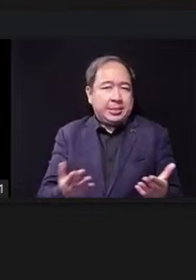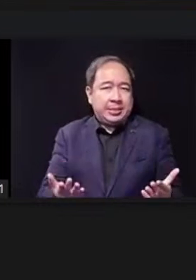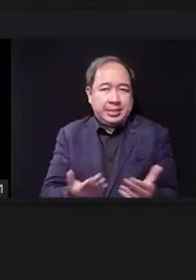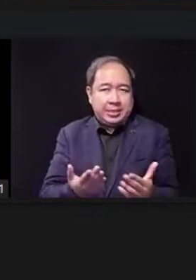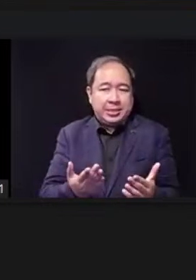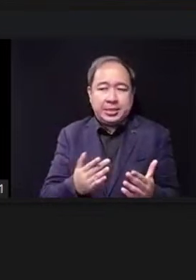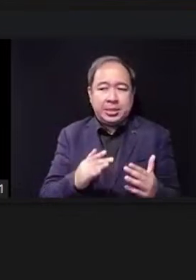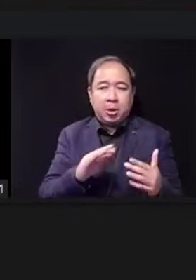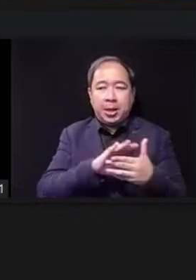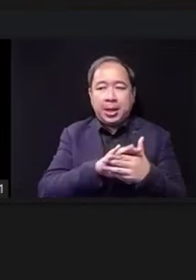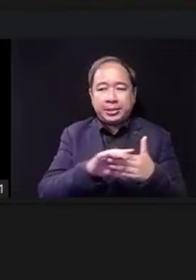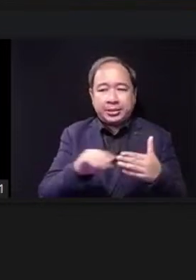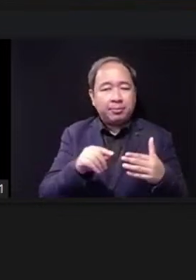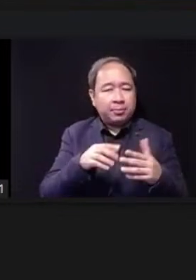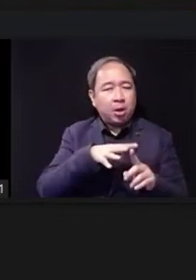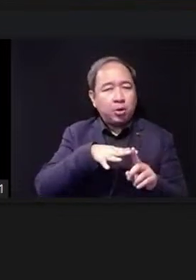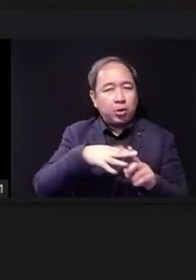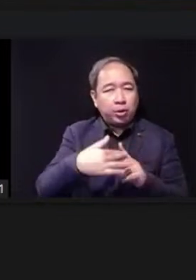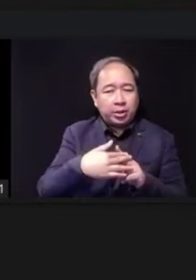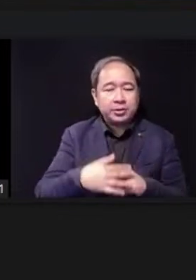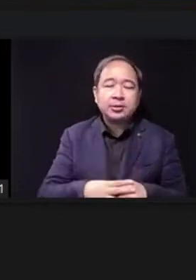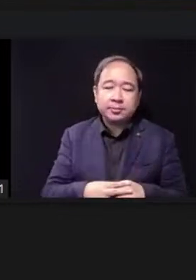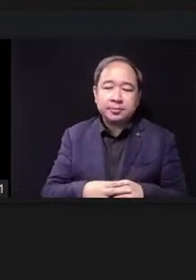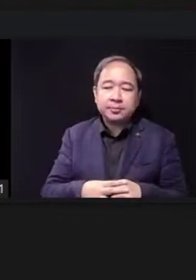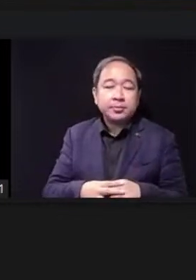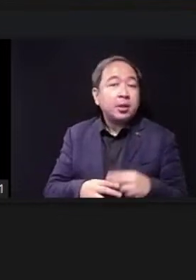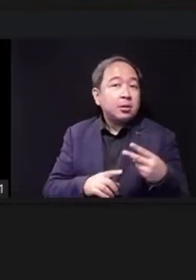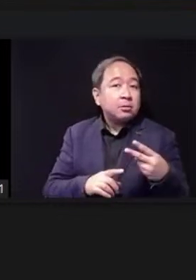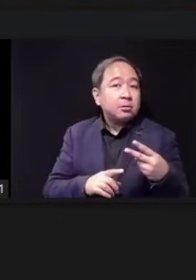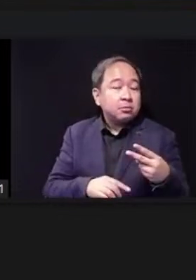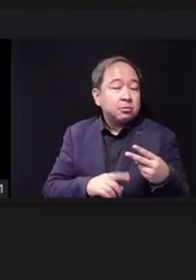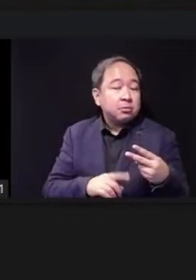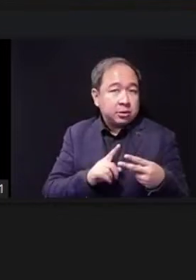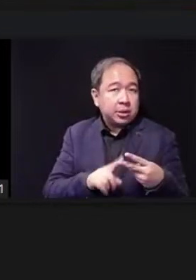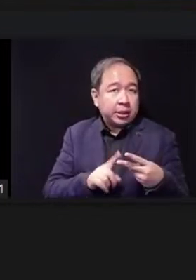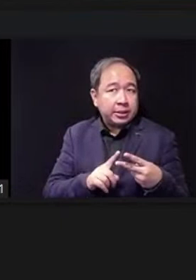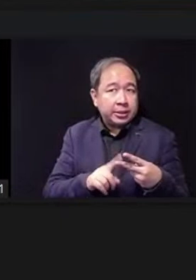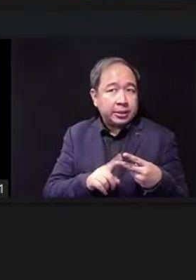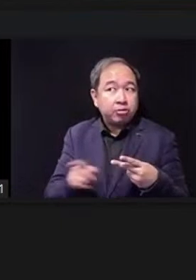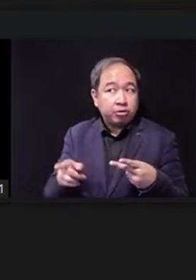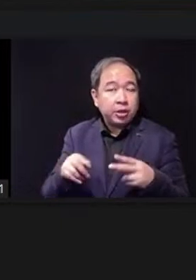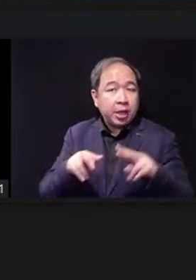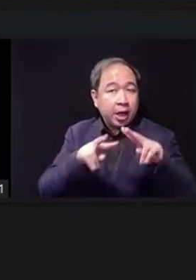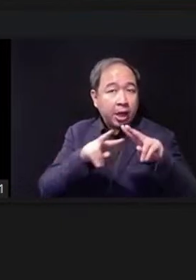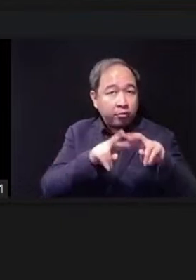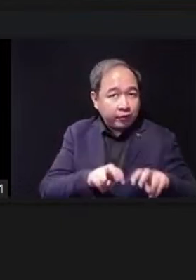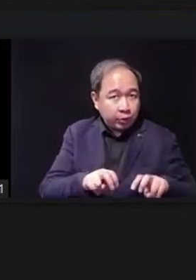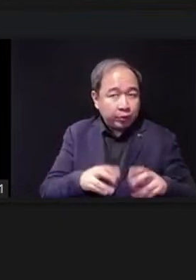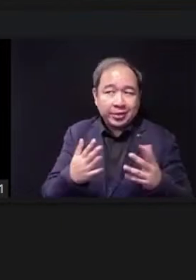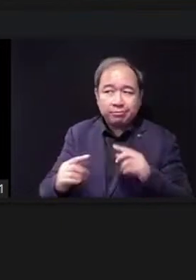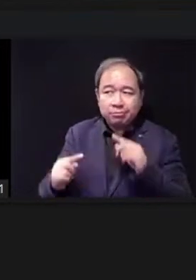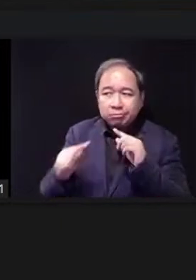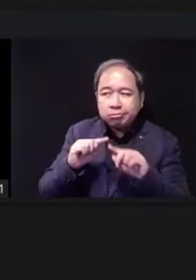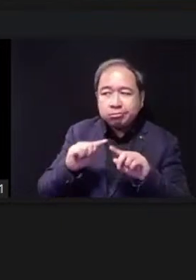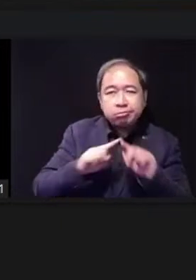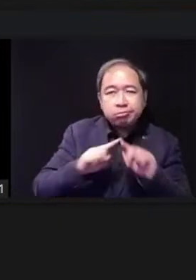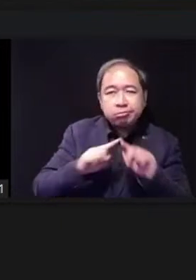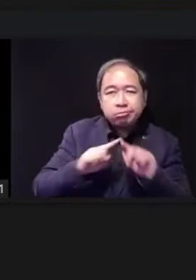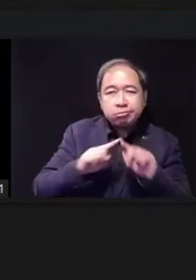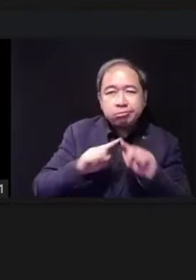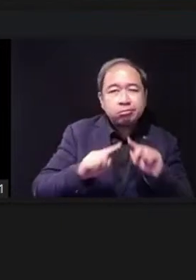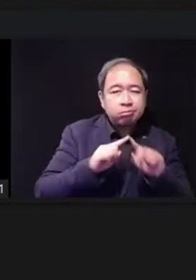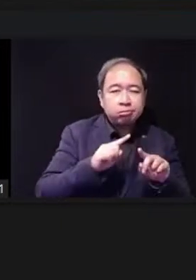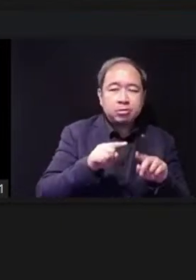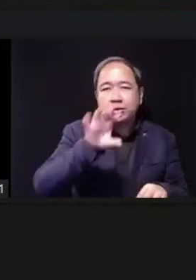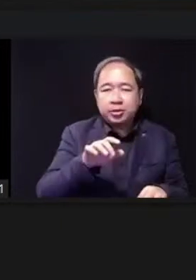then also additionally, the reviews themselves are negotiated at the regional level. So of course, not every member